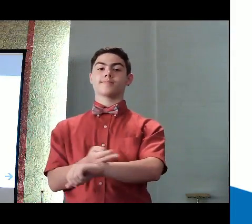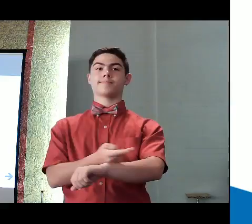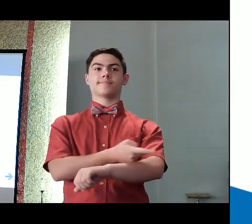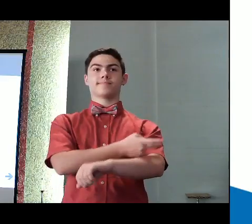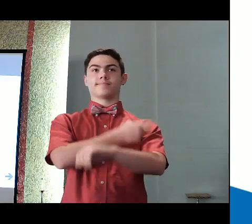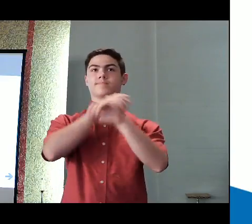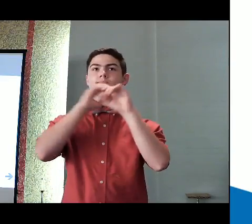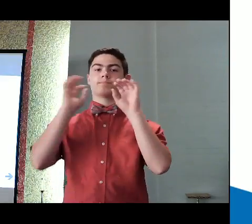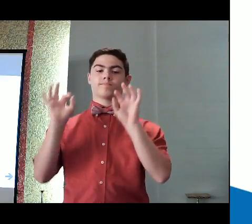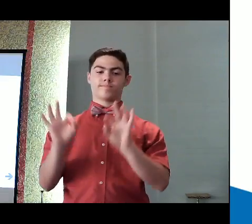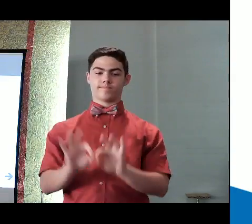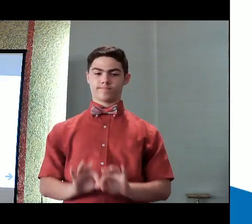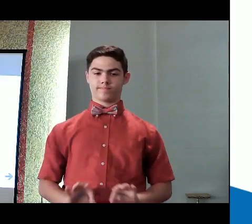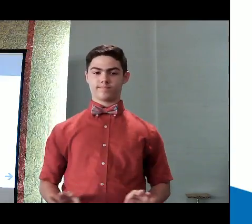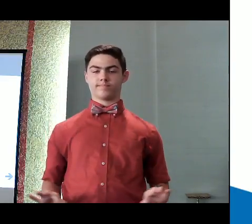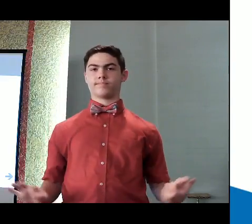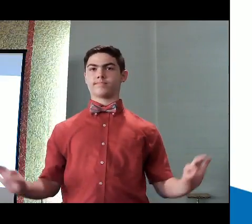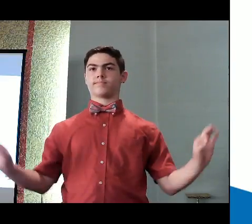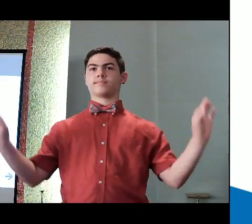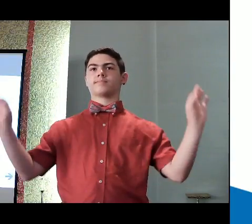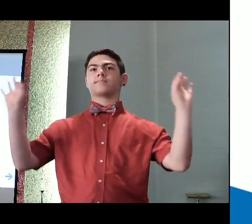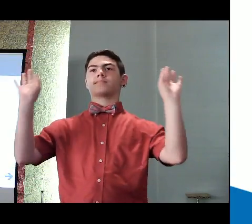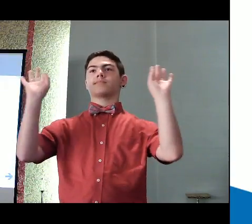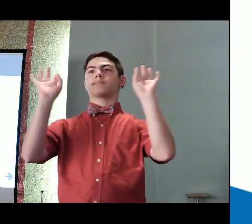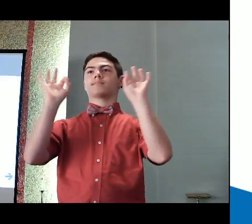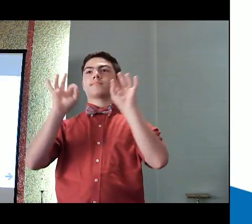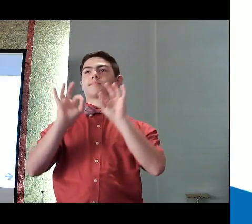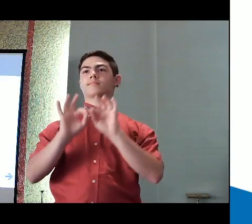embrace. Worthy is the